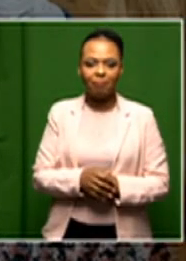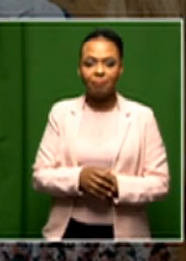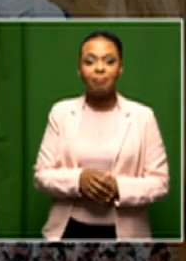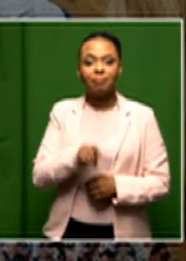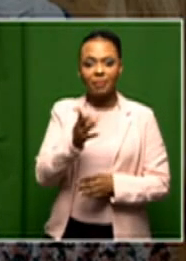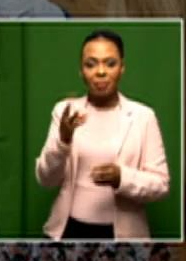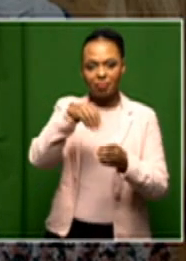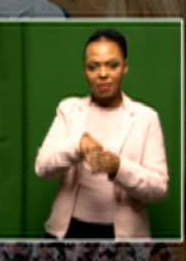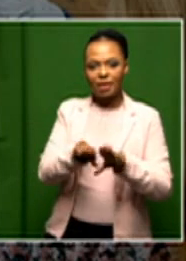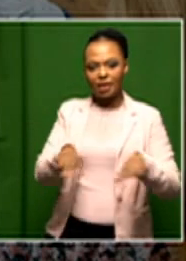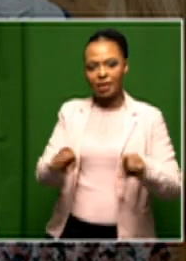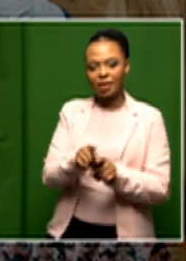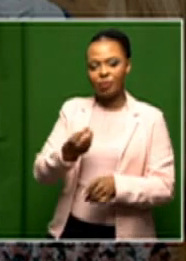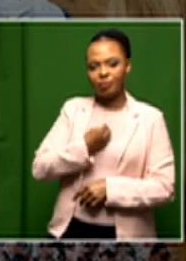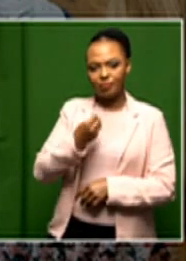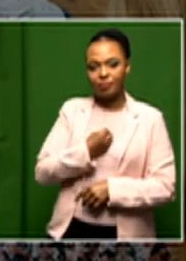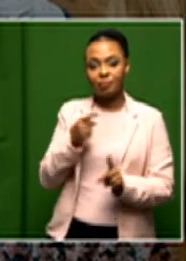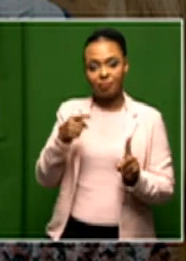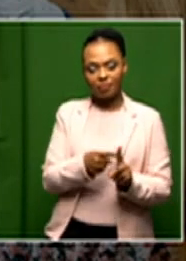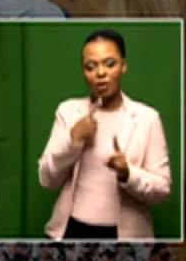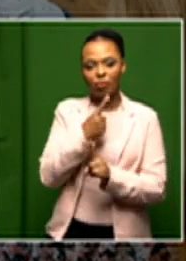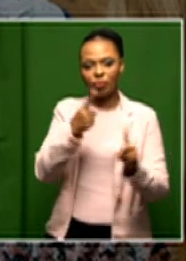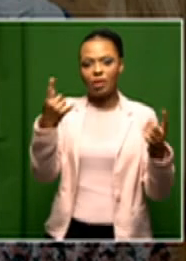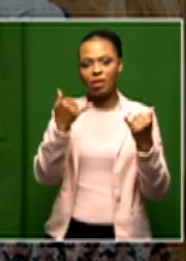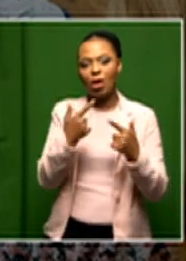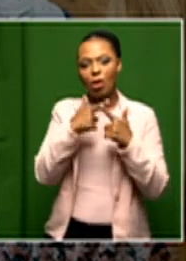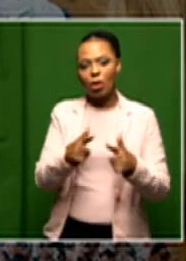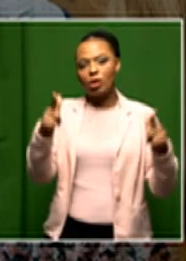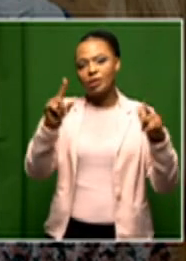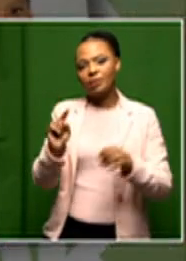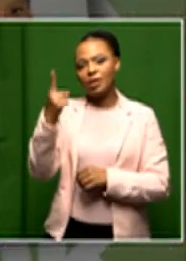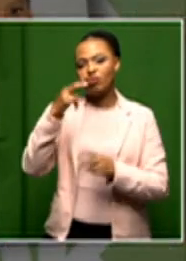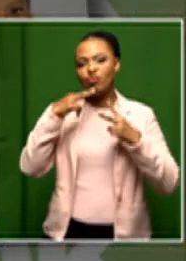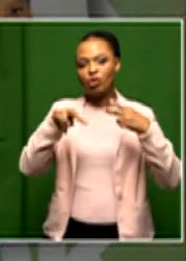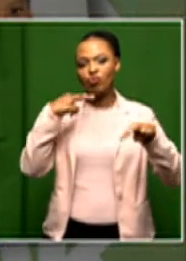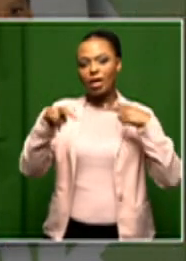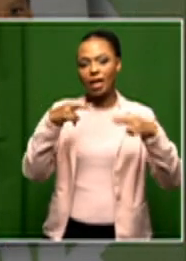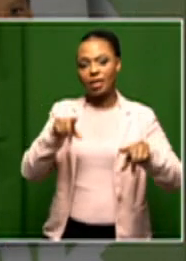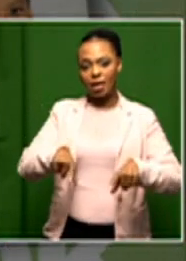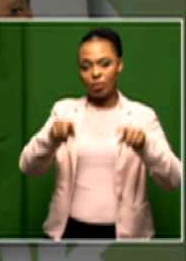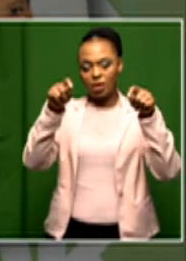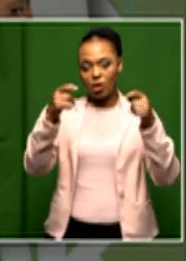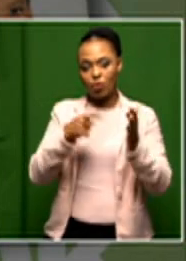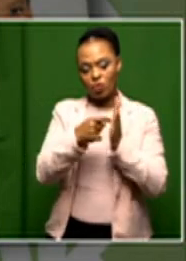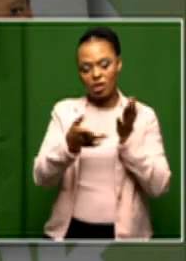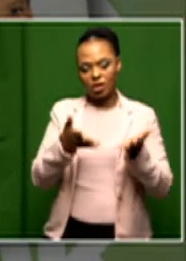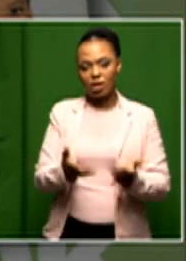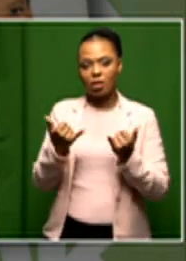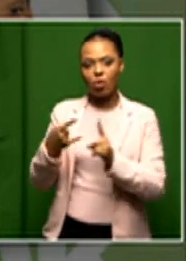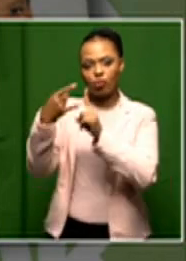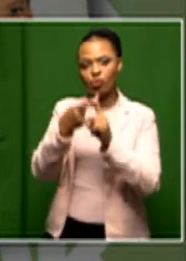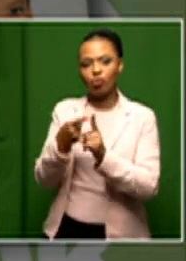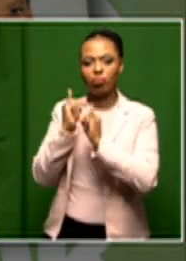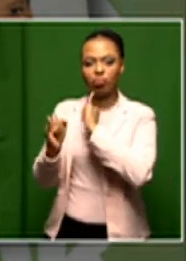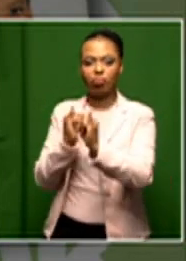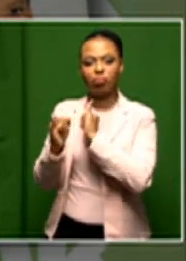long list of dreams achieved, Siba also announced that she'll be launching her very first restaurant in Cape Town this week. She joins us now via Zoom to tell us